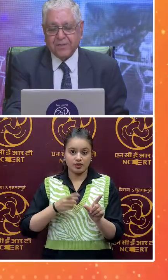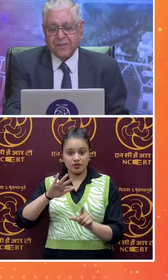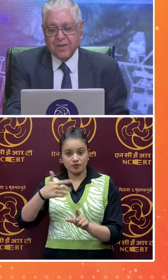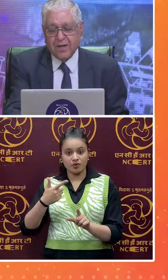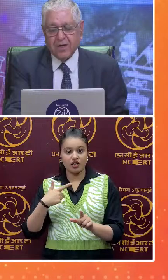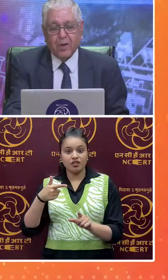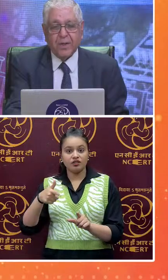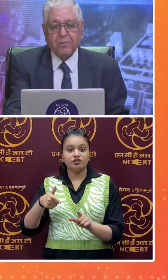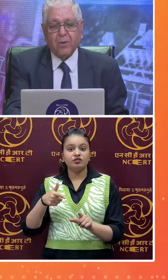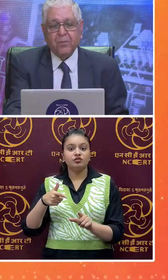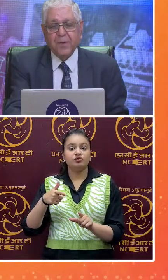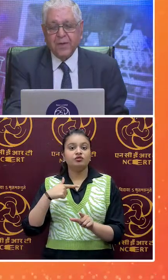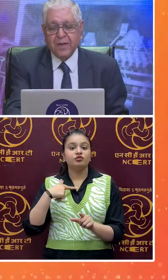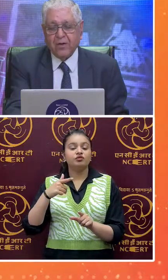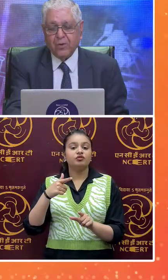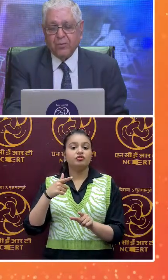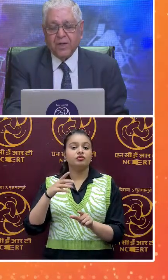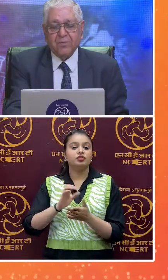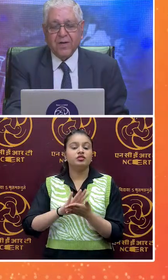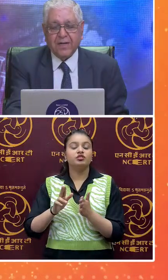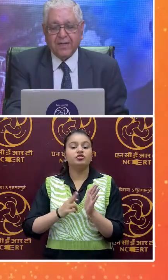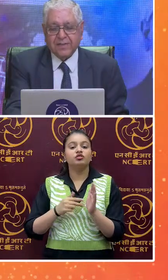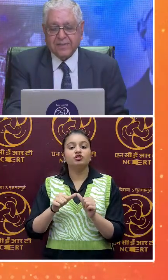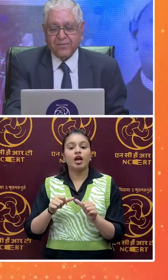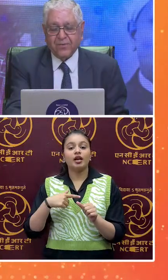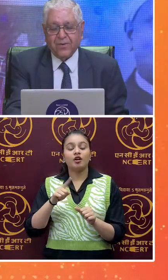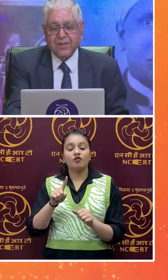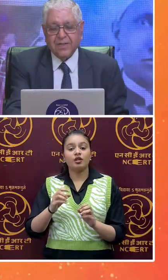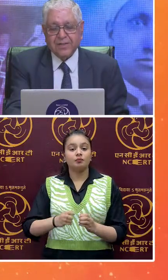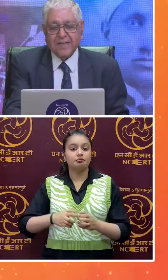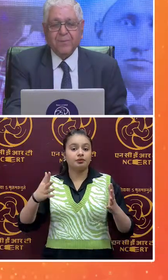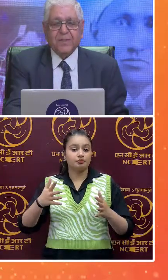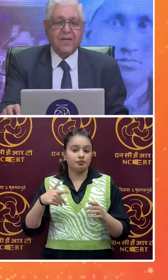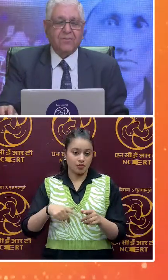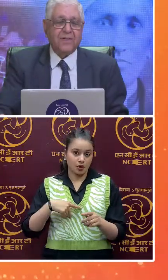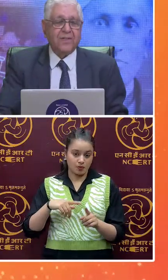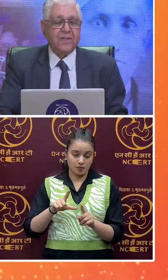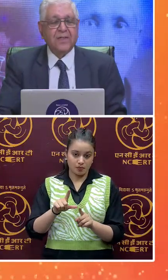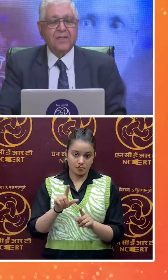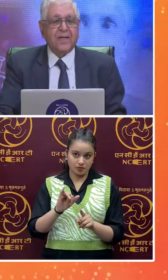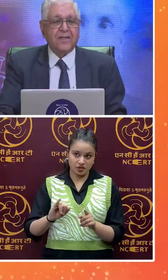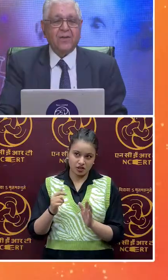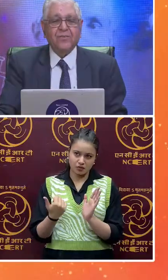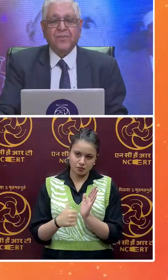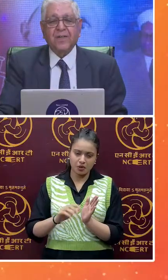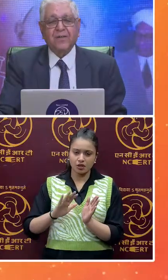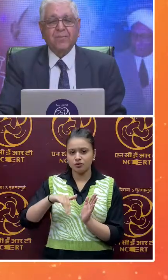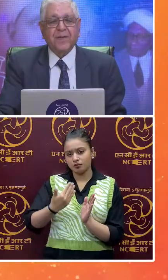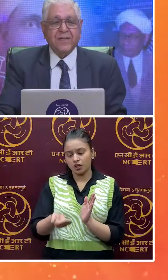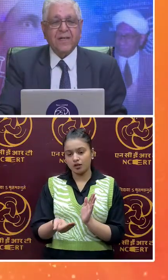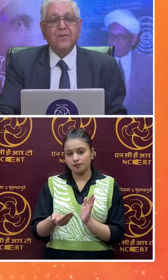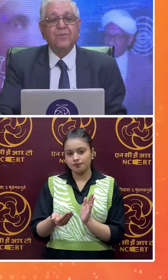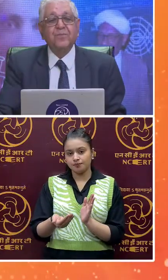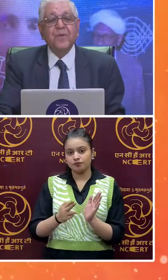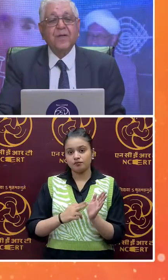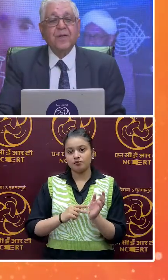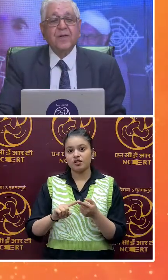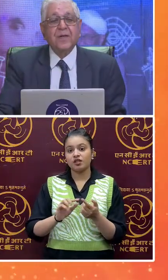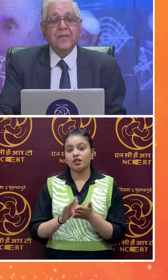its first atomic bomb in October of 1964, 6 months after the death of Pandit